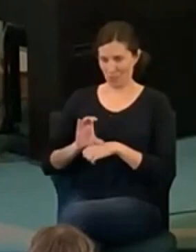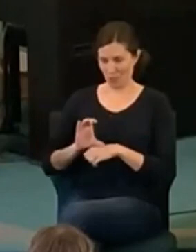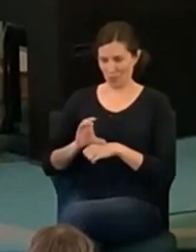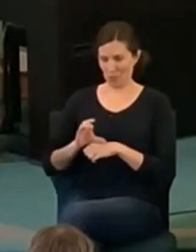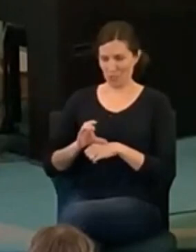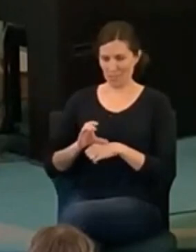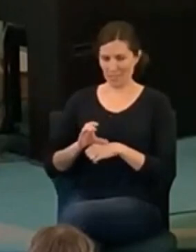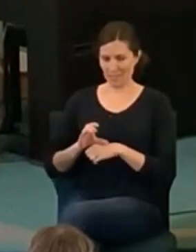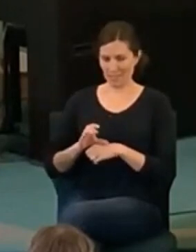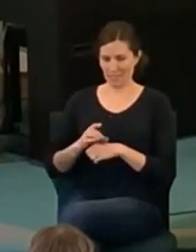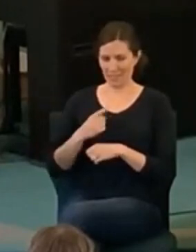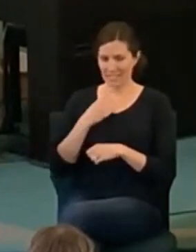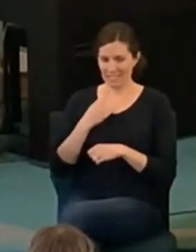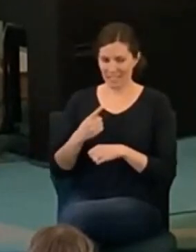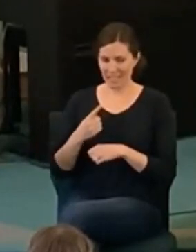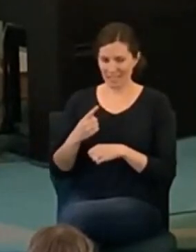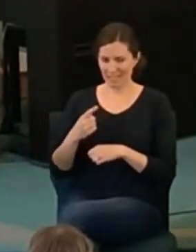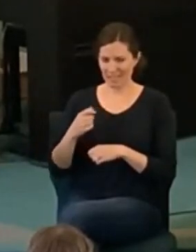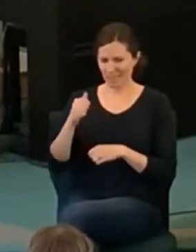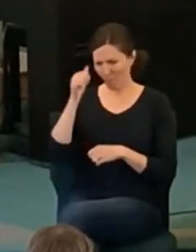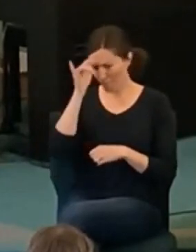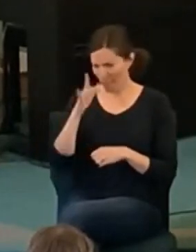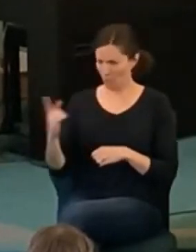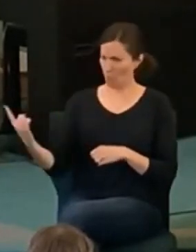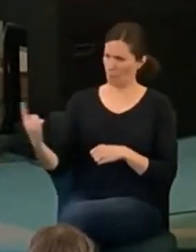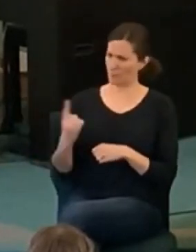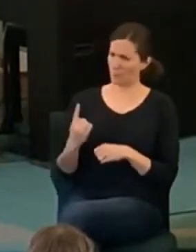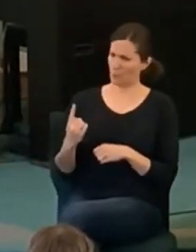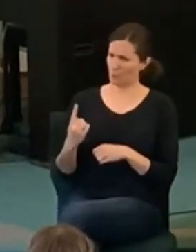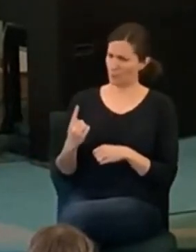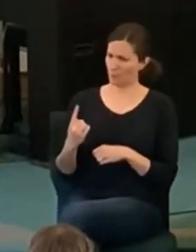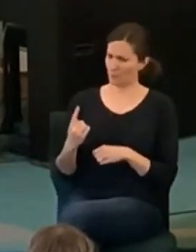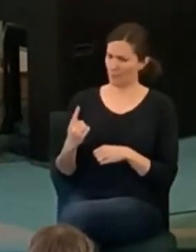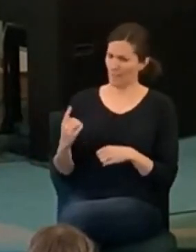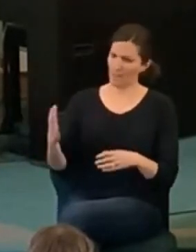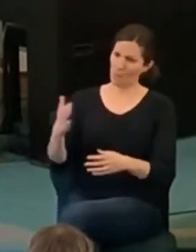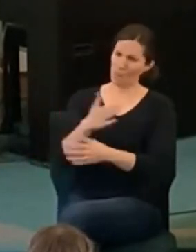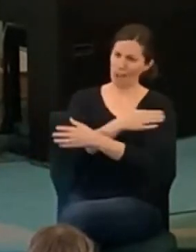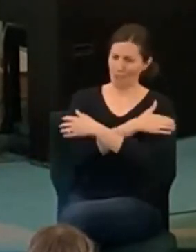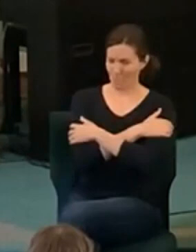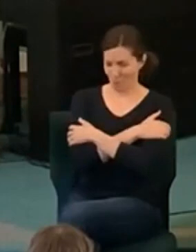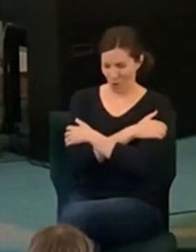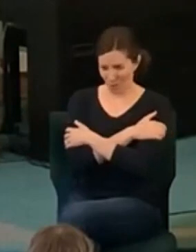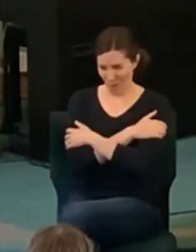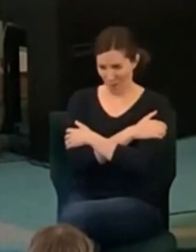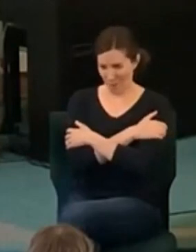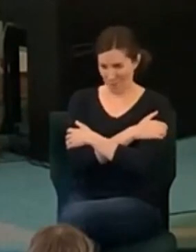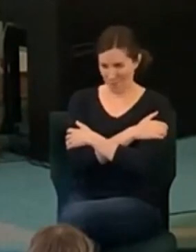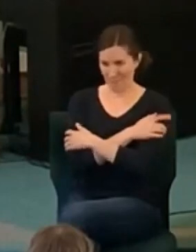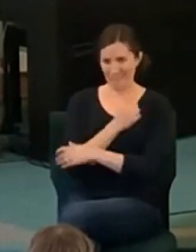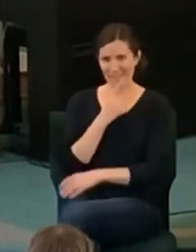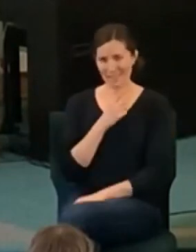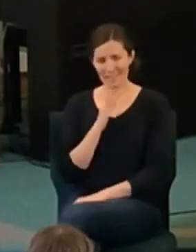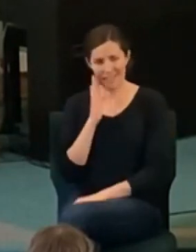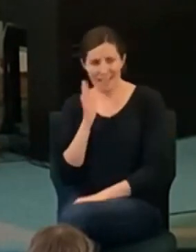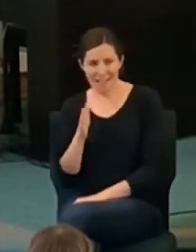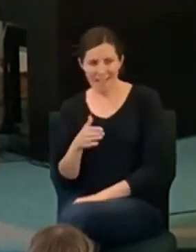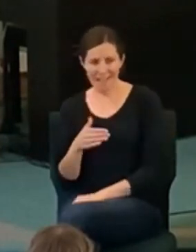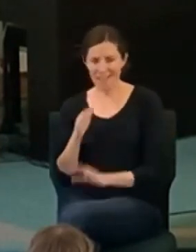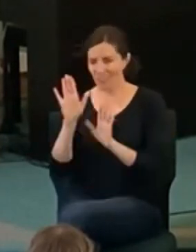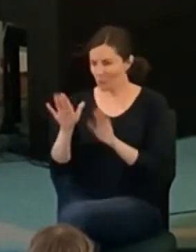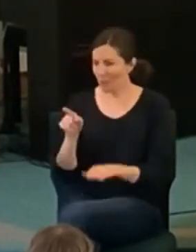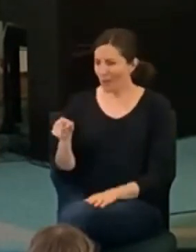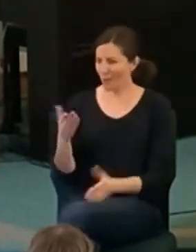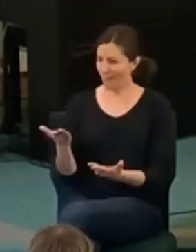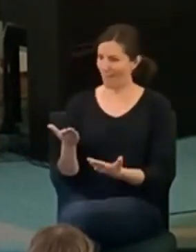tattoos everywhere, you know, dark makeup on, I think, at times. But he tells this story about when he first goes to church, and he's